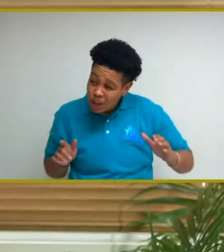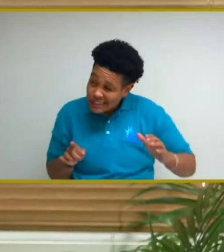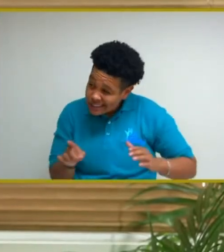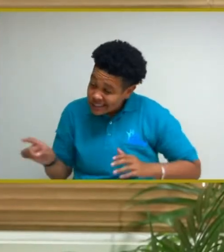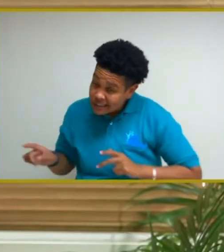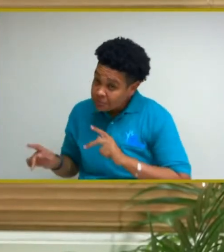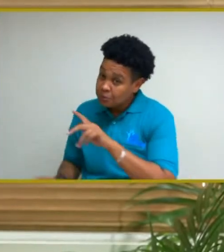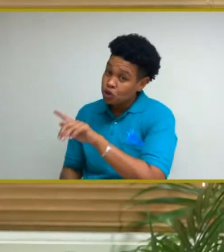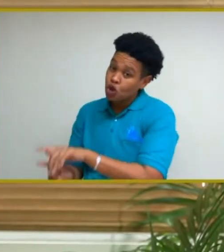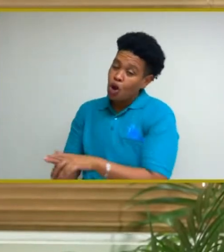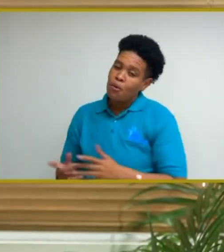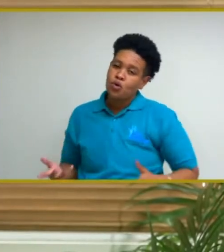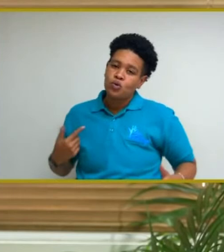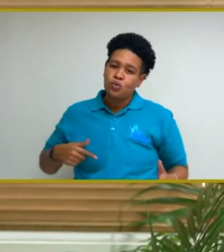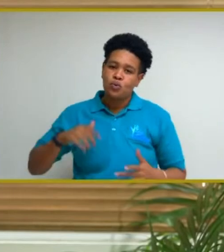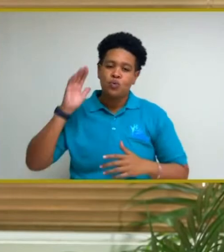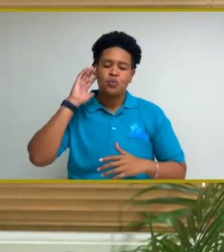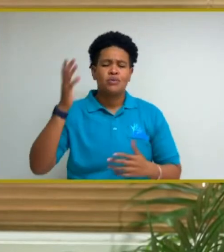to come out.